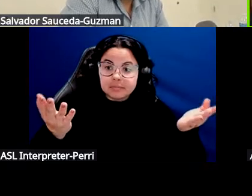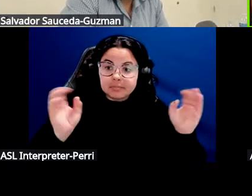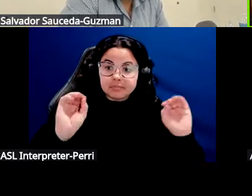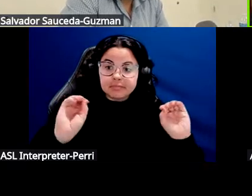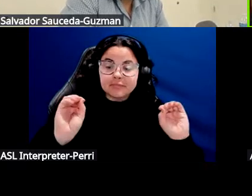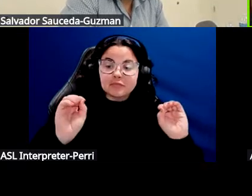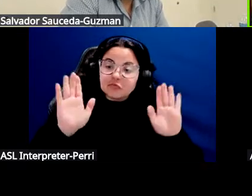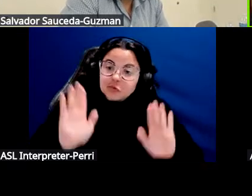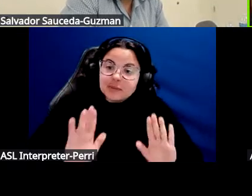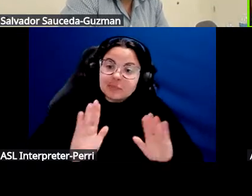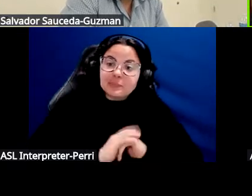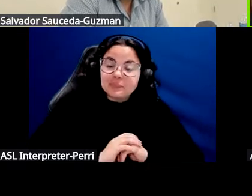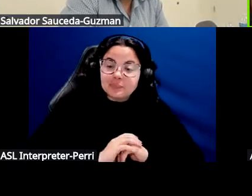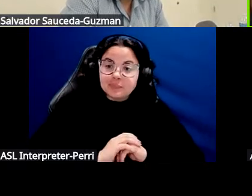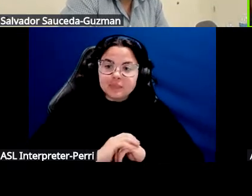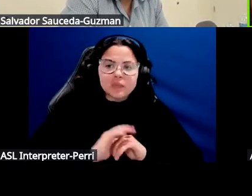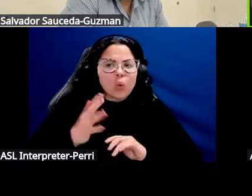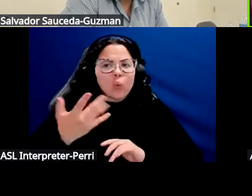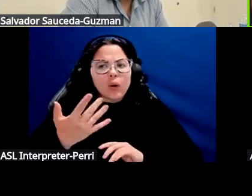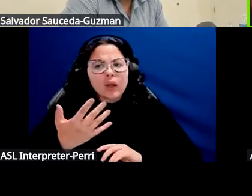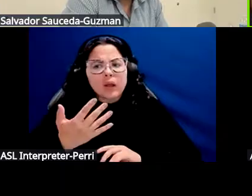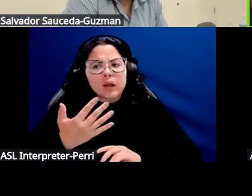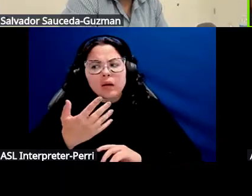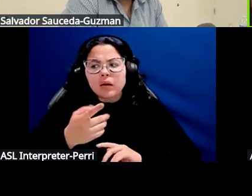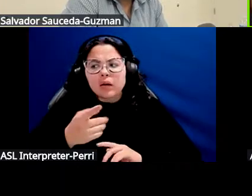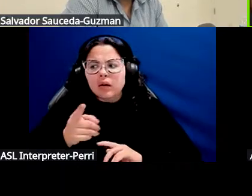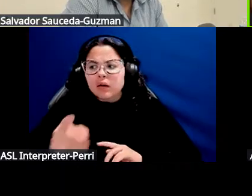Okay, great. Oh, wait a minute.